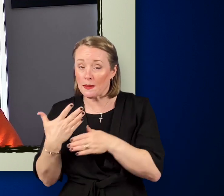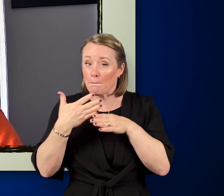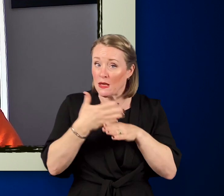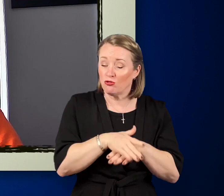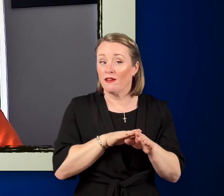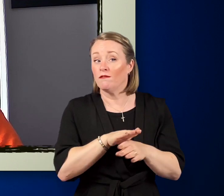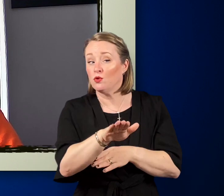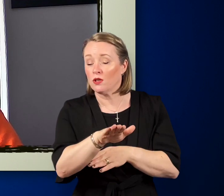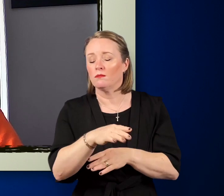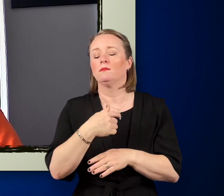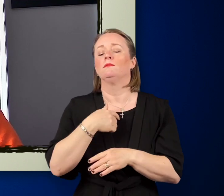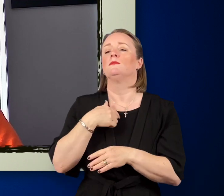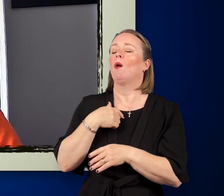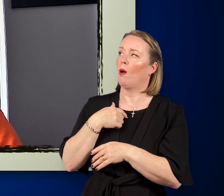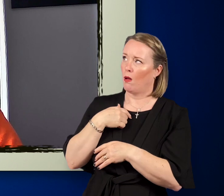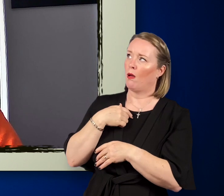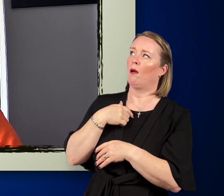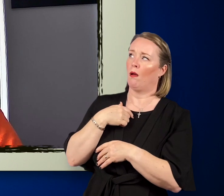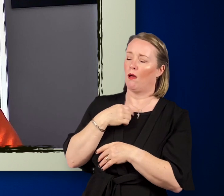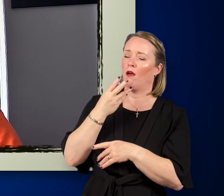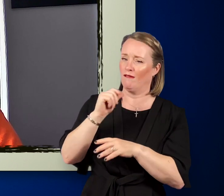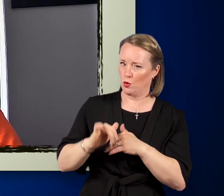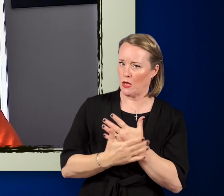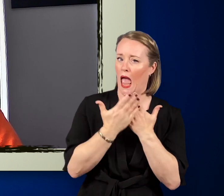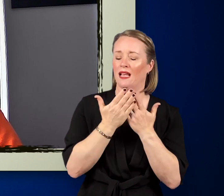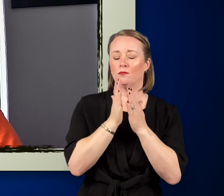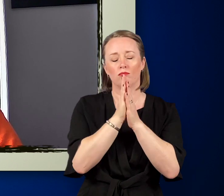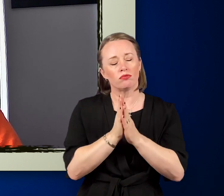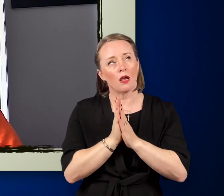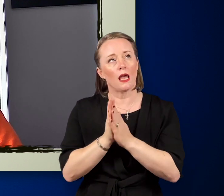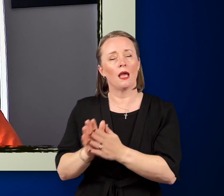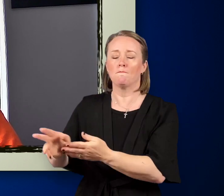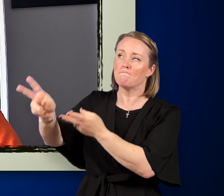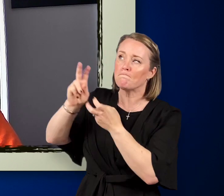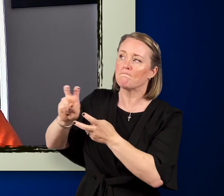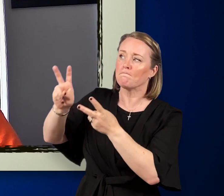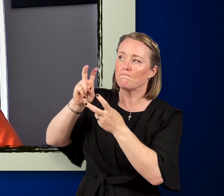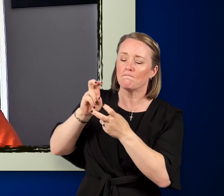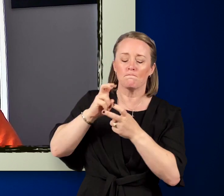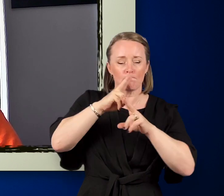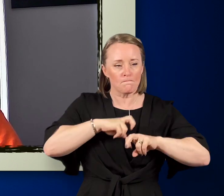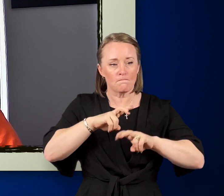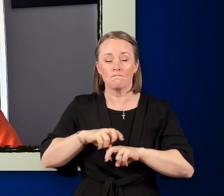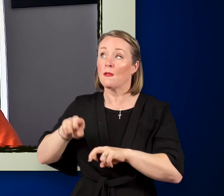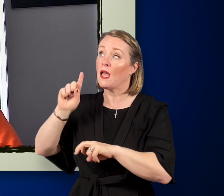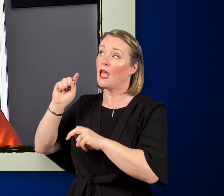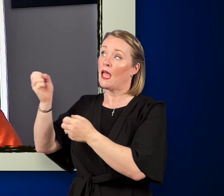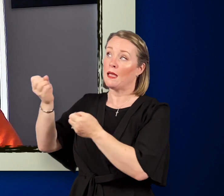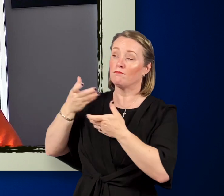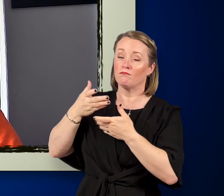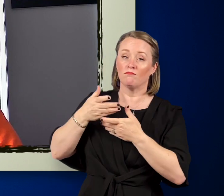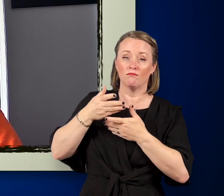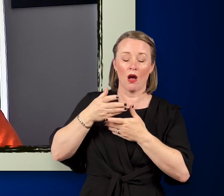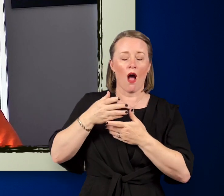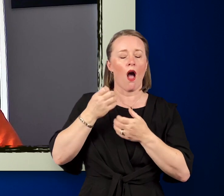few days of praying and listening to God, he revealed to me a practical degree in youth work that I could apply for. And at the